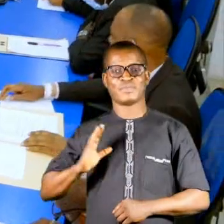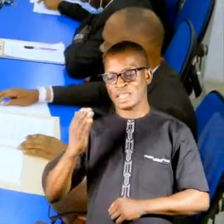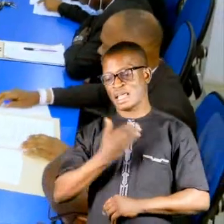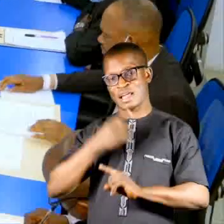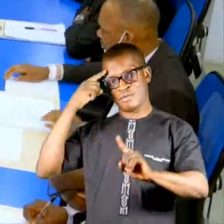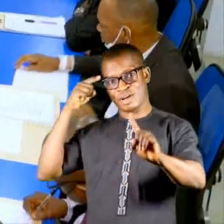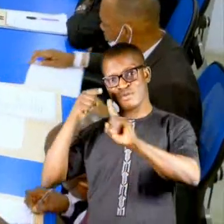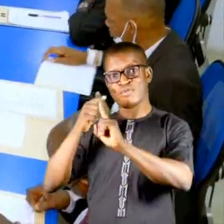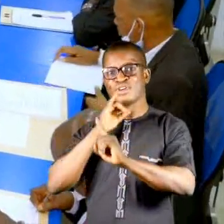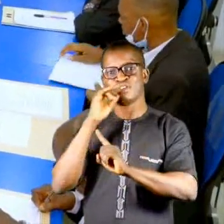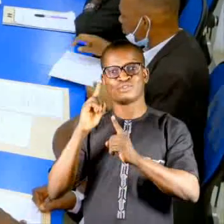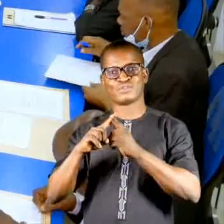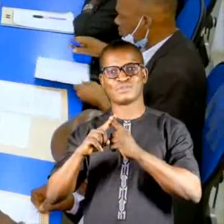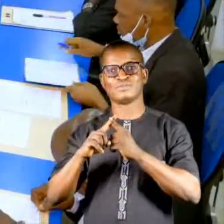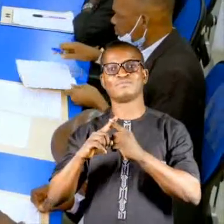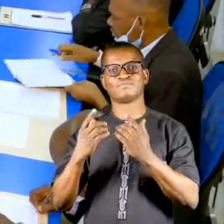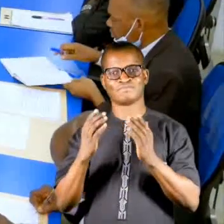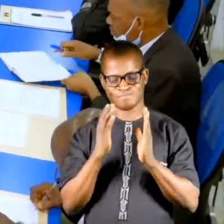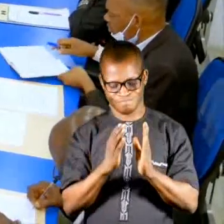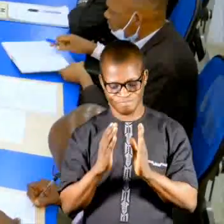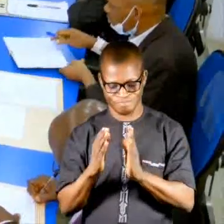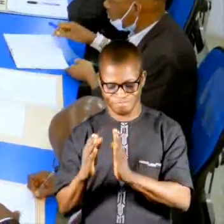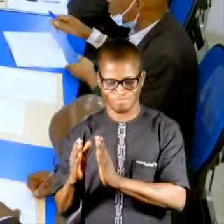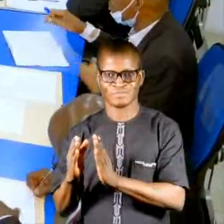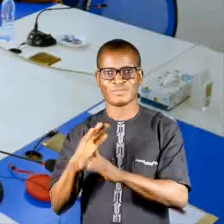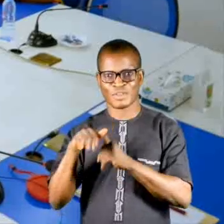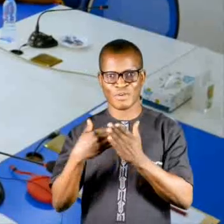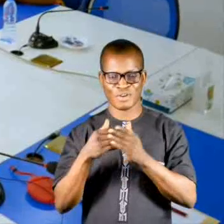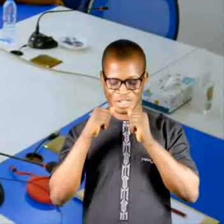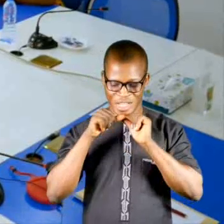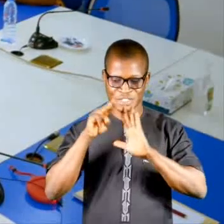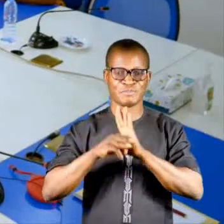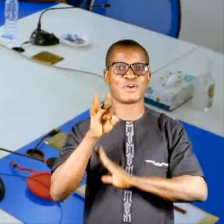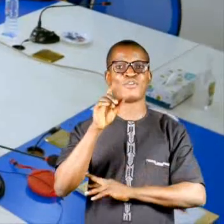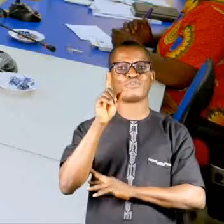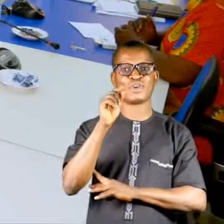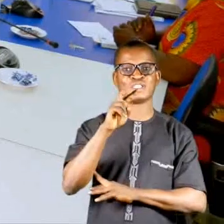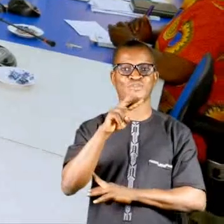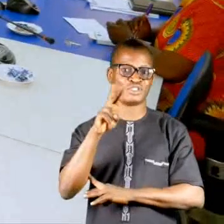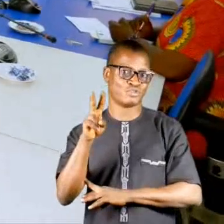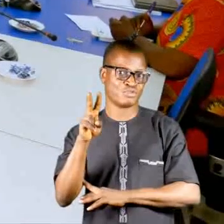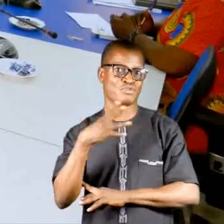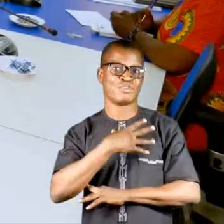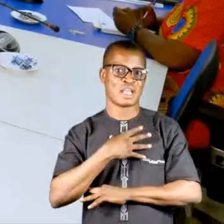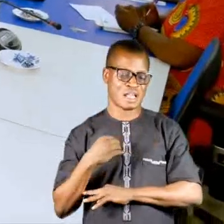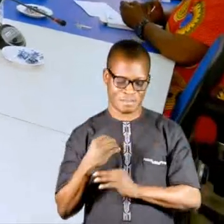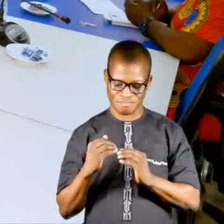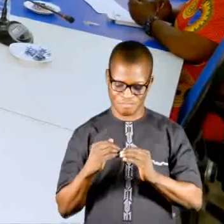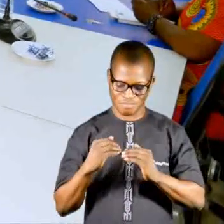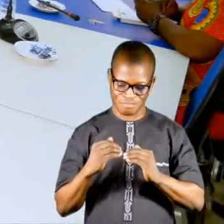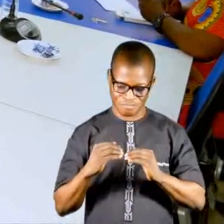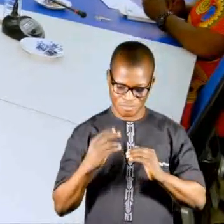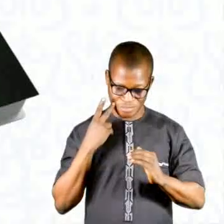2023, our goal is just to scale, you know, the achievement of 2022 and also break